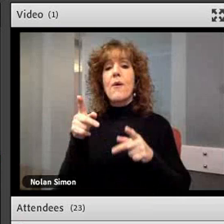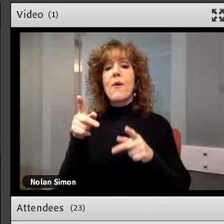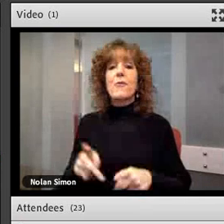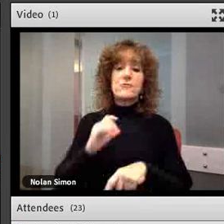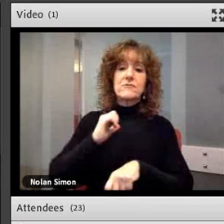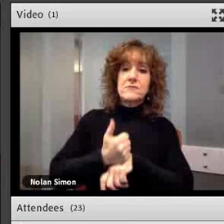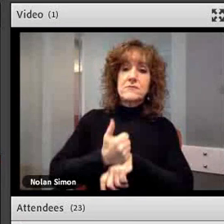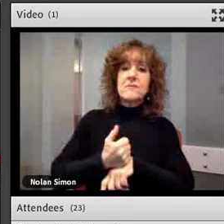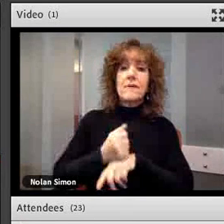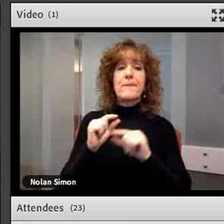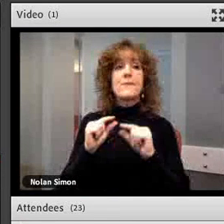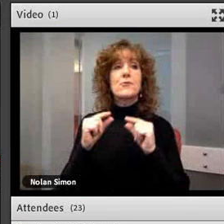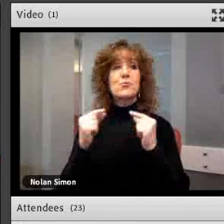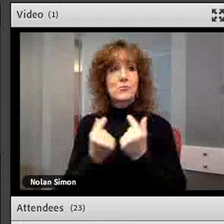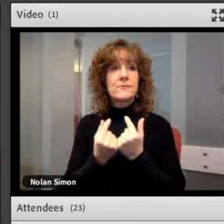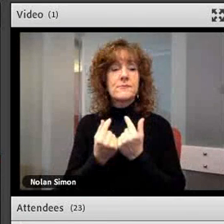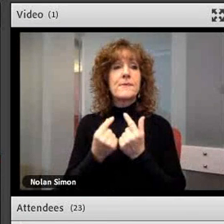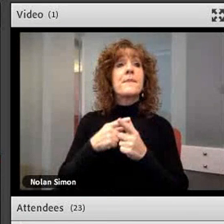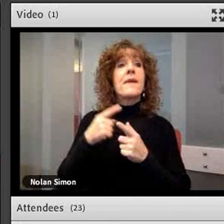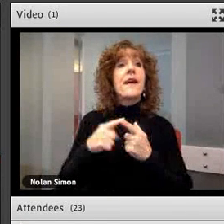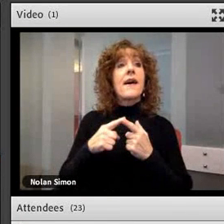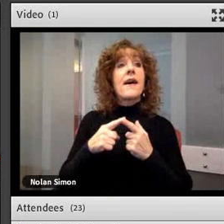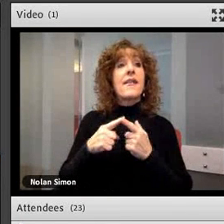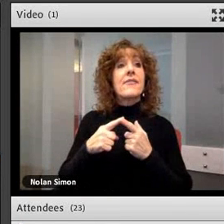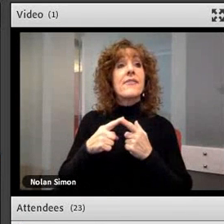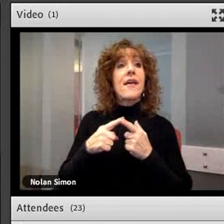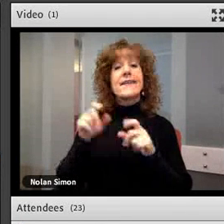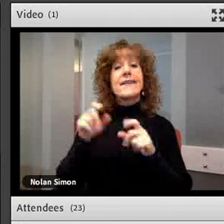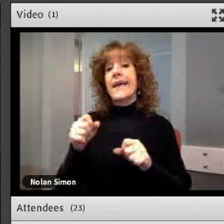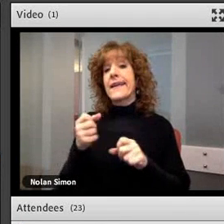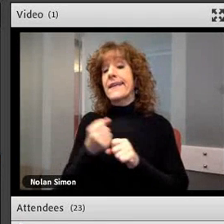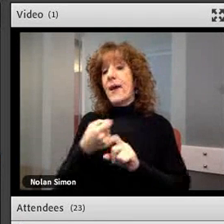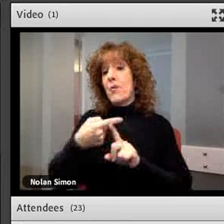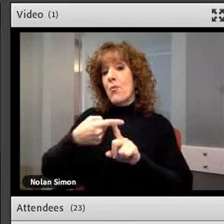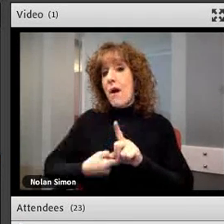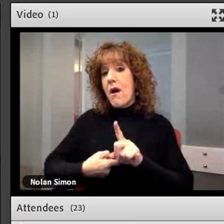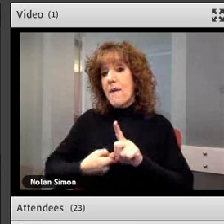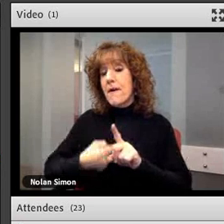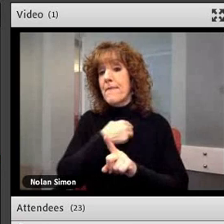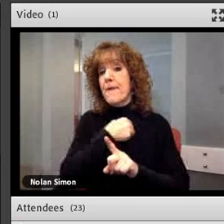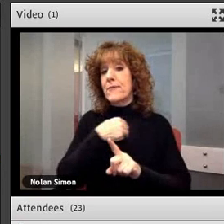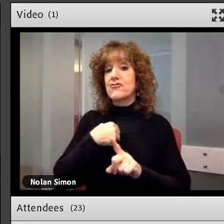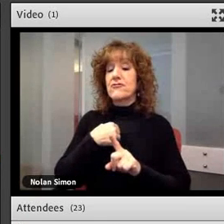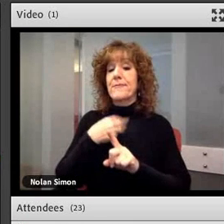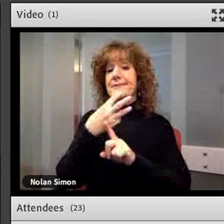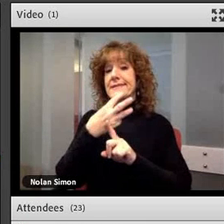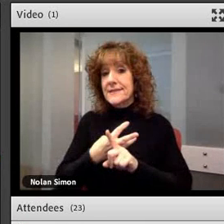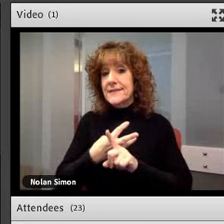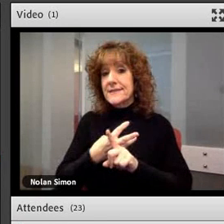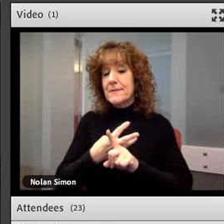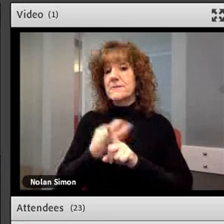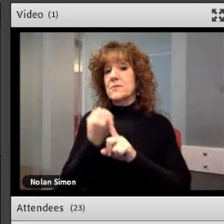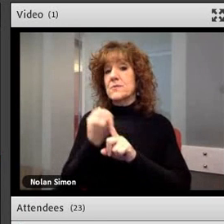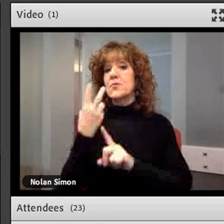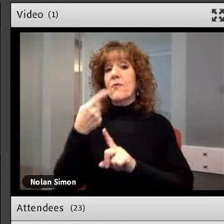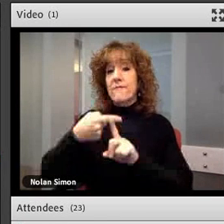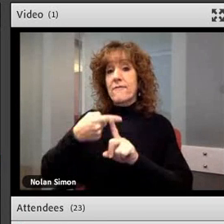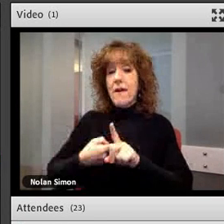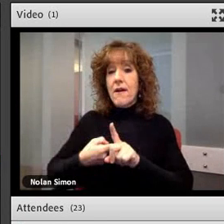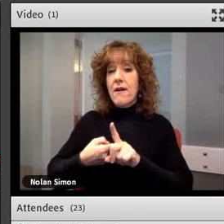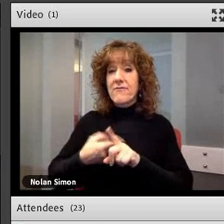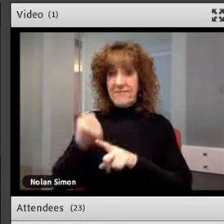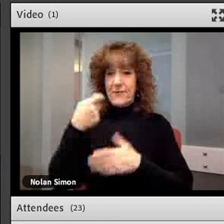group set up. And then you can get a membership for 1 month, for 6 months, or for 12 months. And then the prices